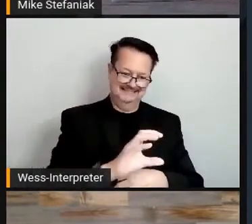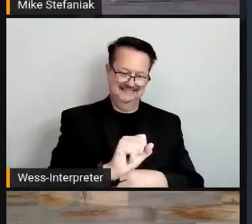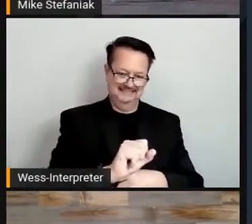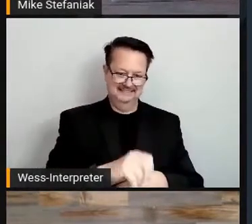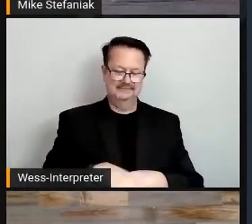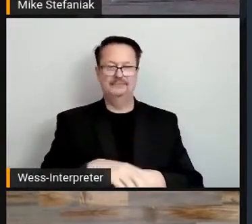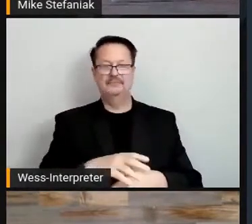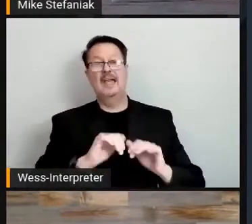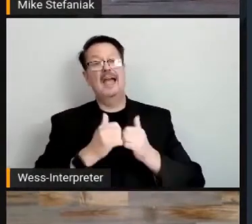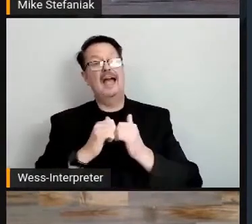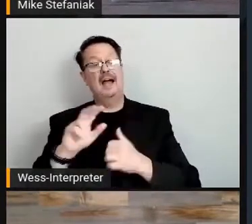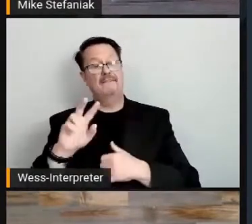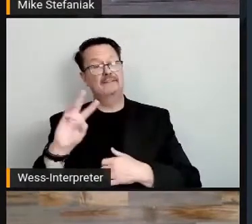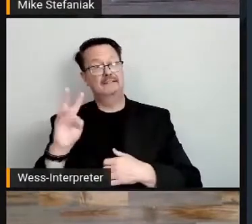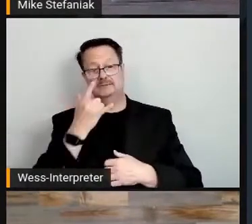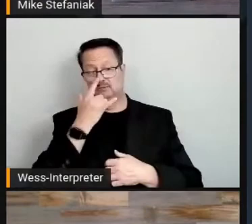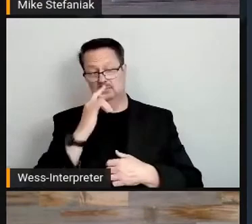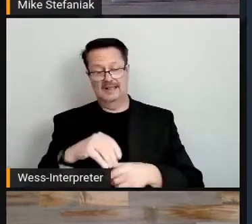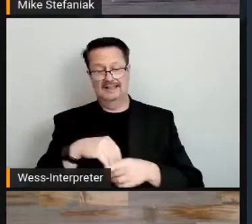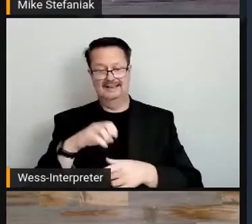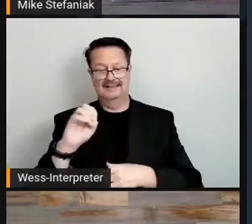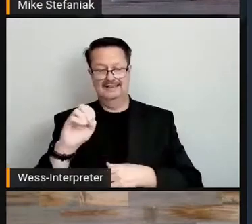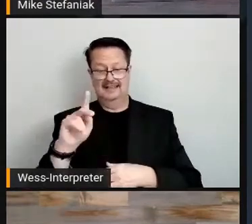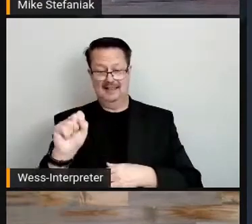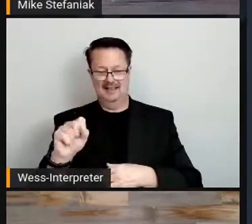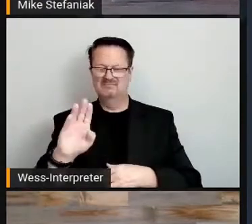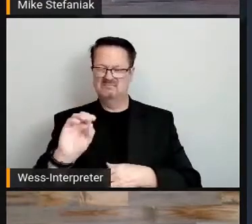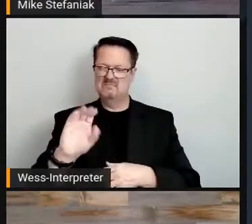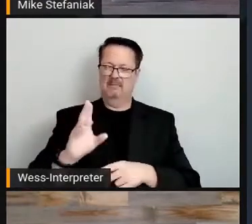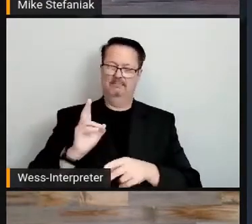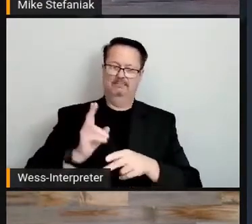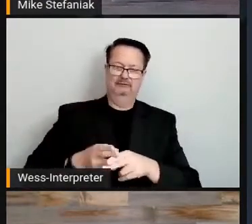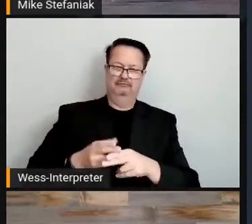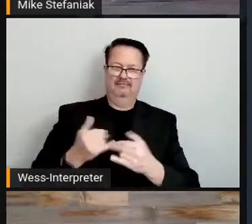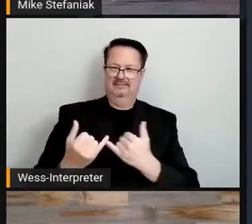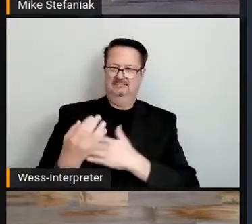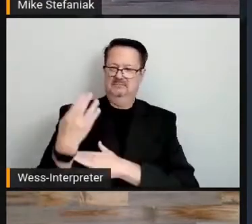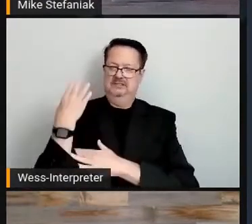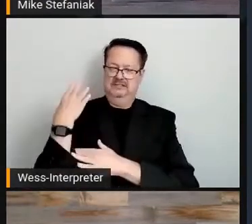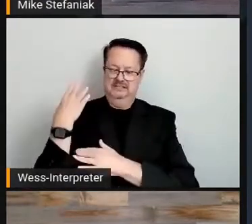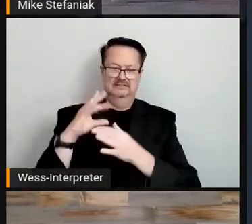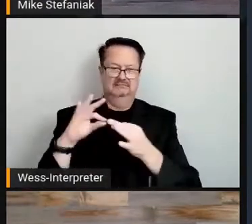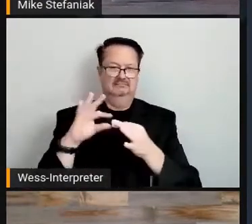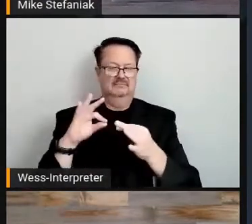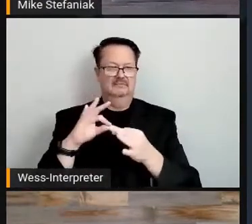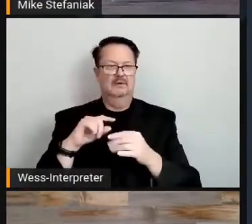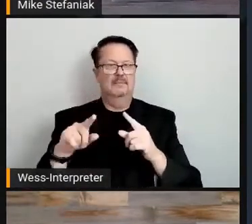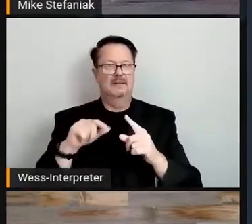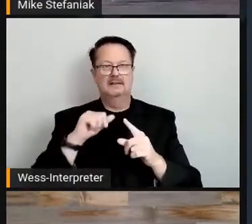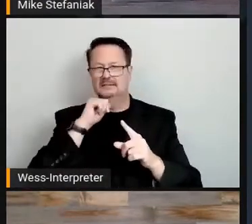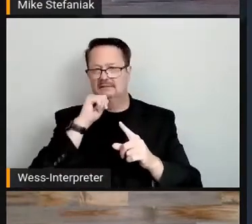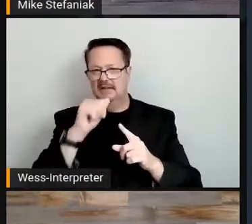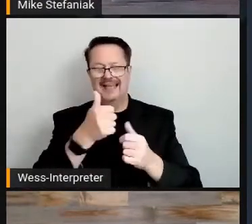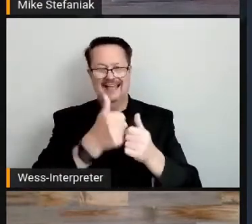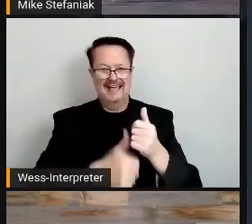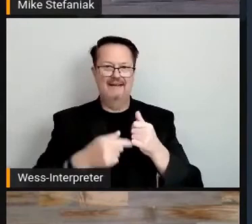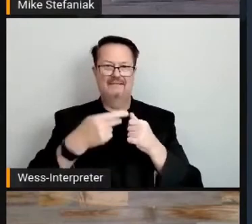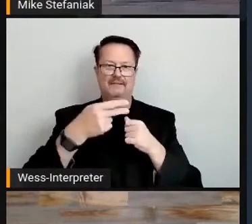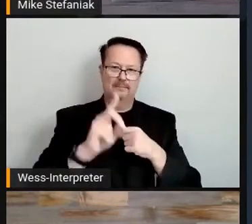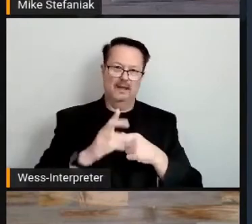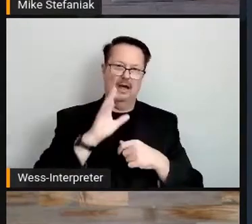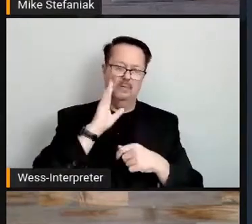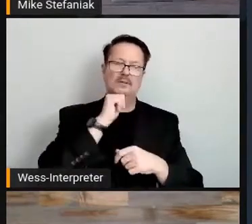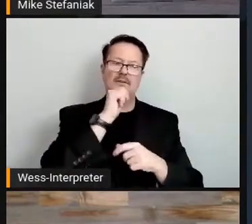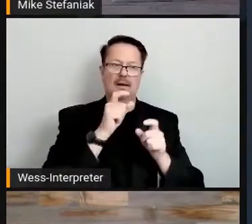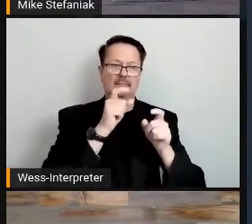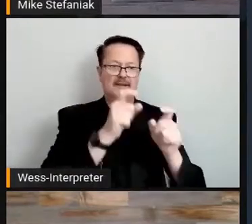how v6 is going to work in EKS, I think Bob mentioned this morning, but it is not Kubernetes dual stack. Every pod will not get a v4 and a